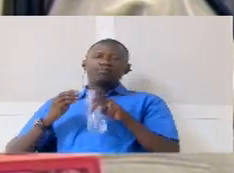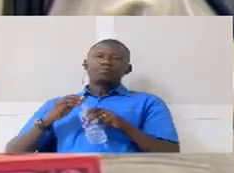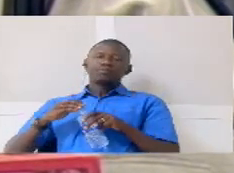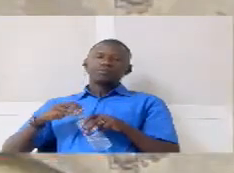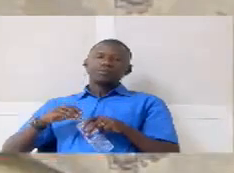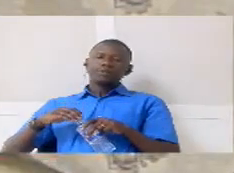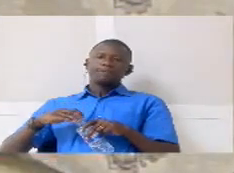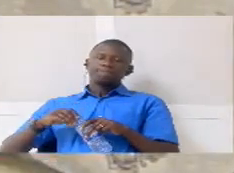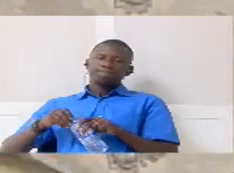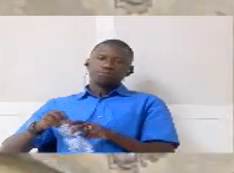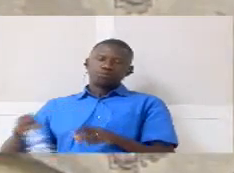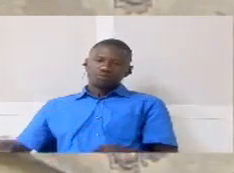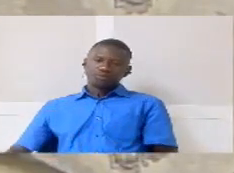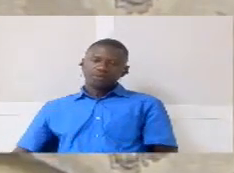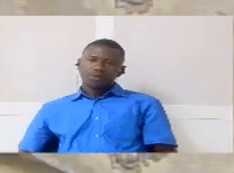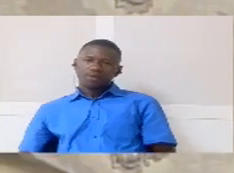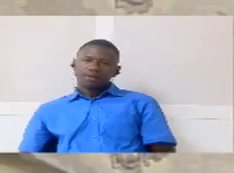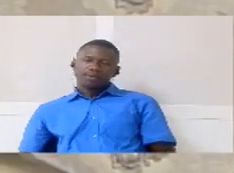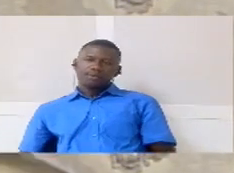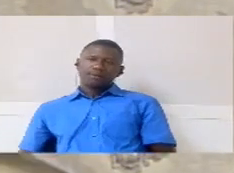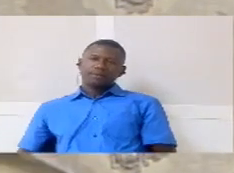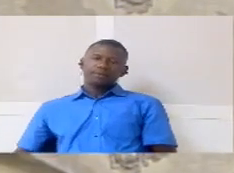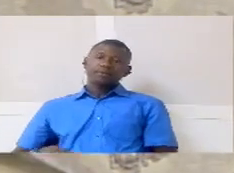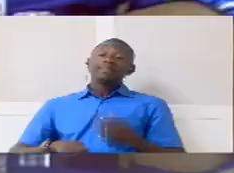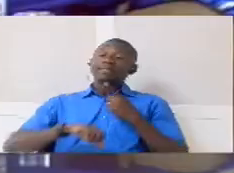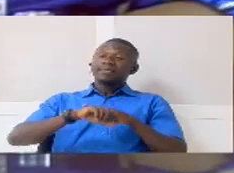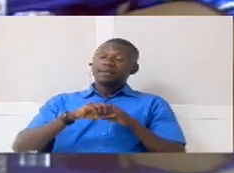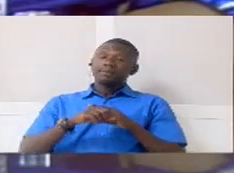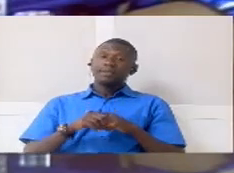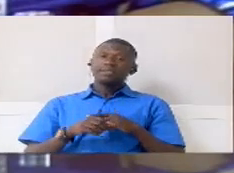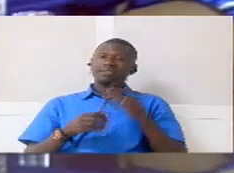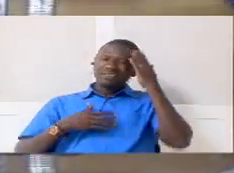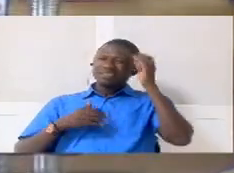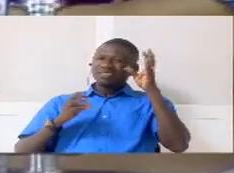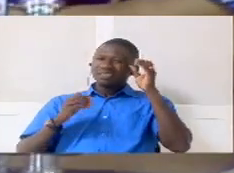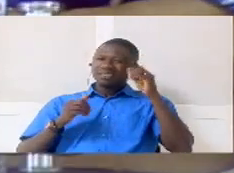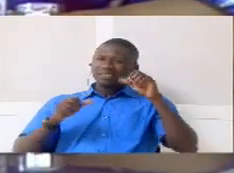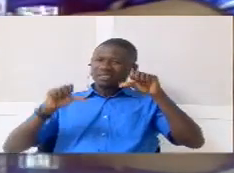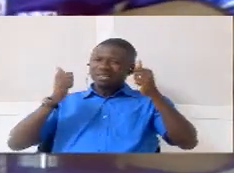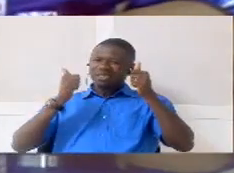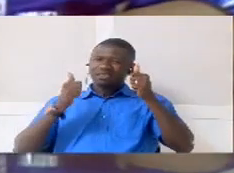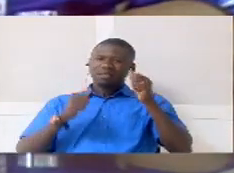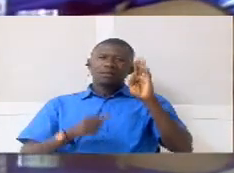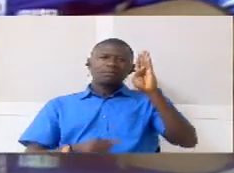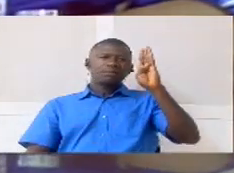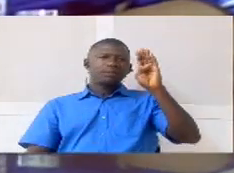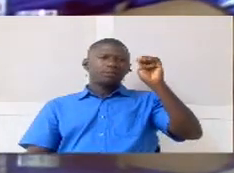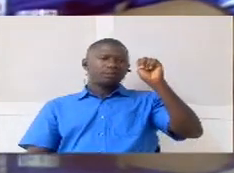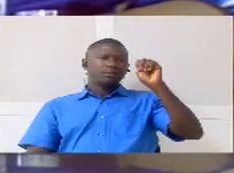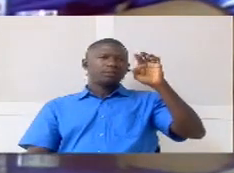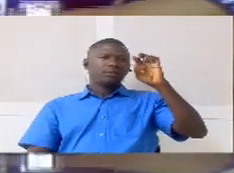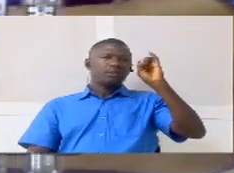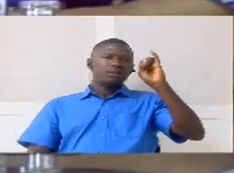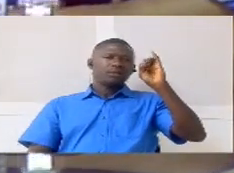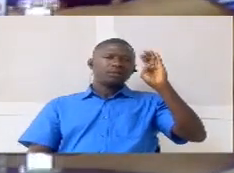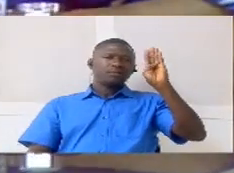When there was the outbreak of beriberi at the Mile 2 prisons, was there an investigation by the health authorities to find